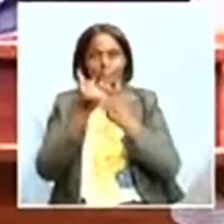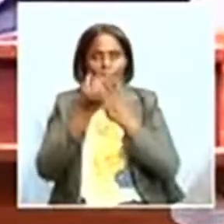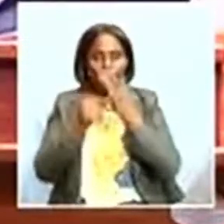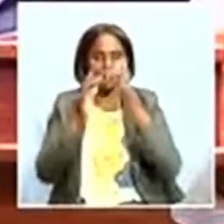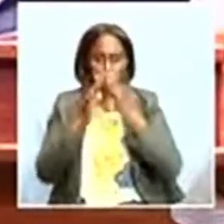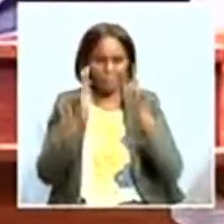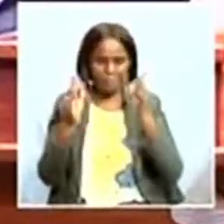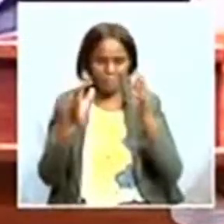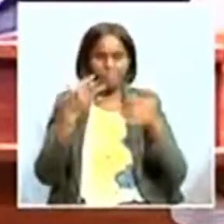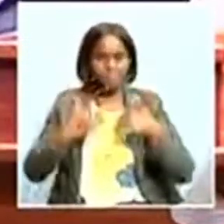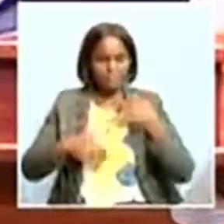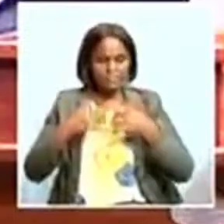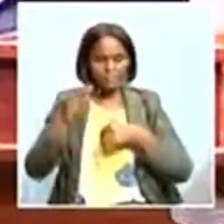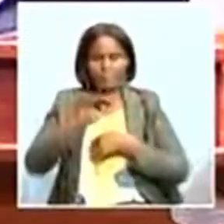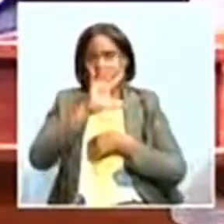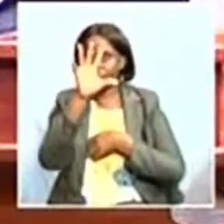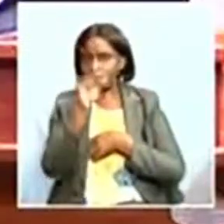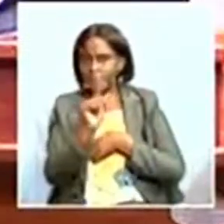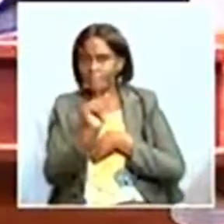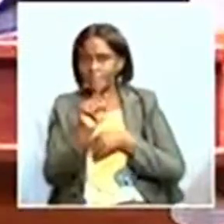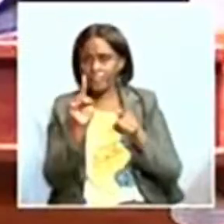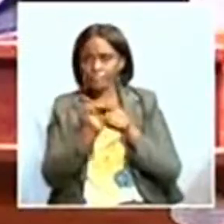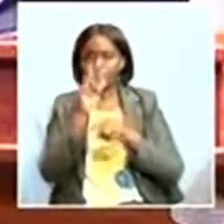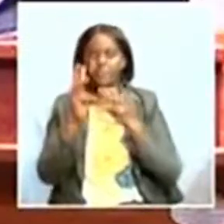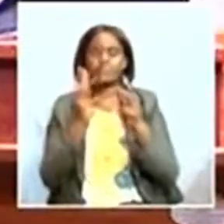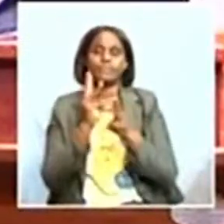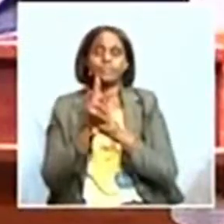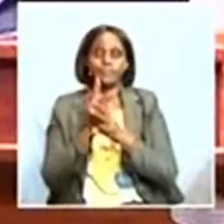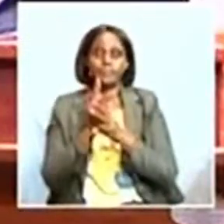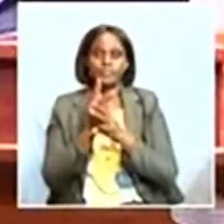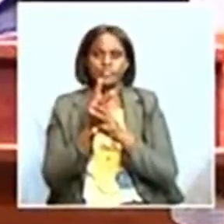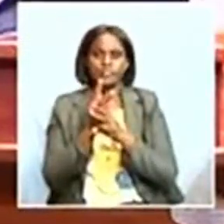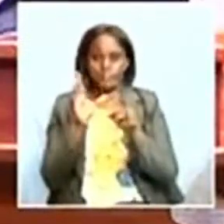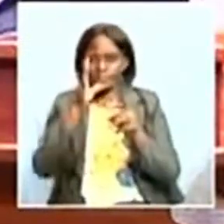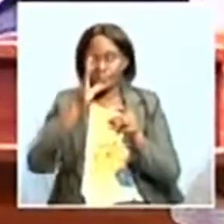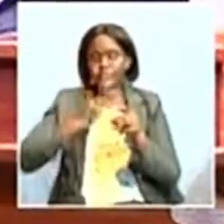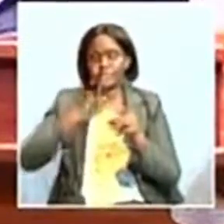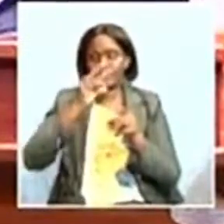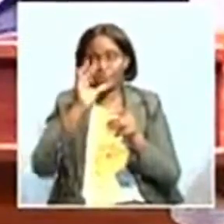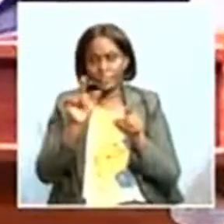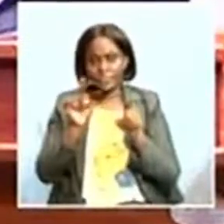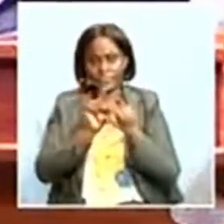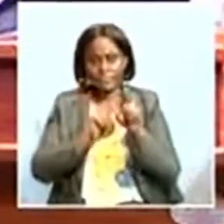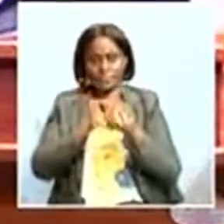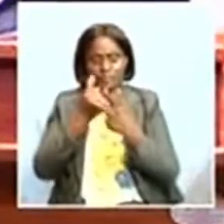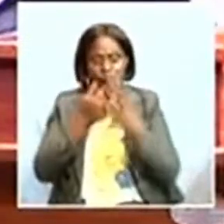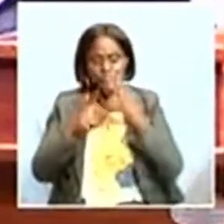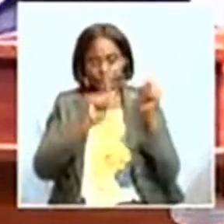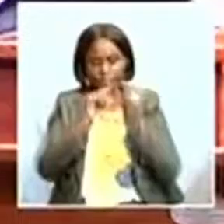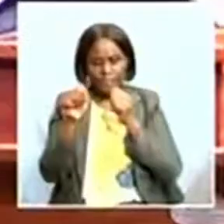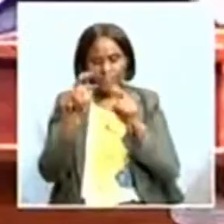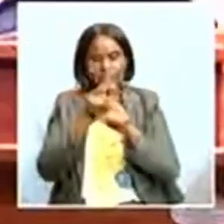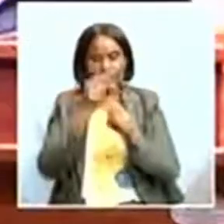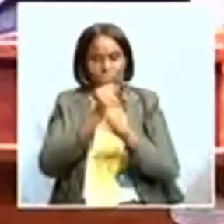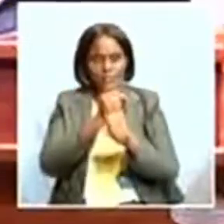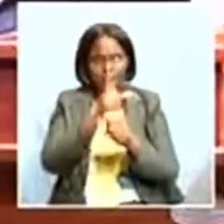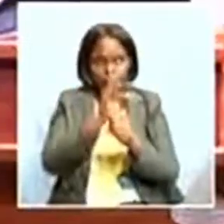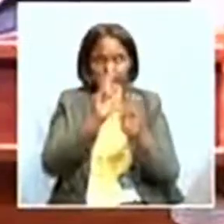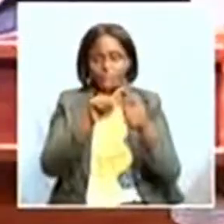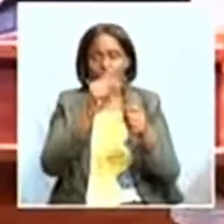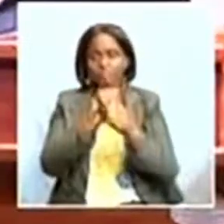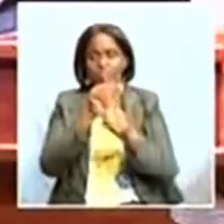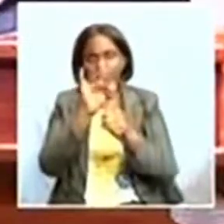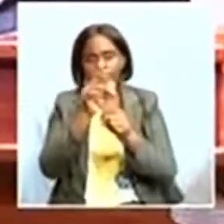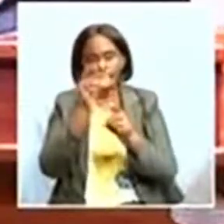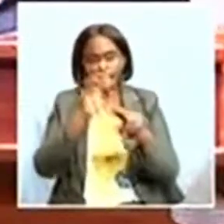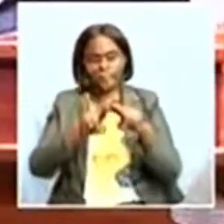broader aspirations of Africa and the world. Madam Speaker, the transition from grade 7 to grade 8, which is